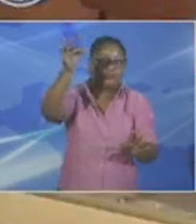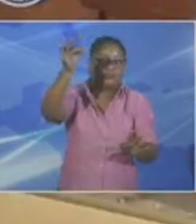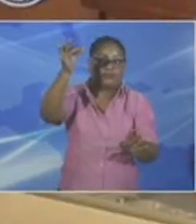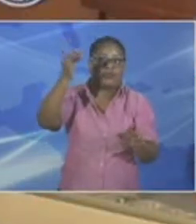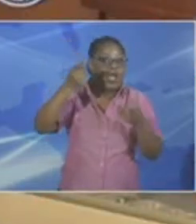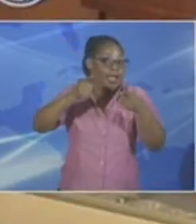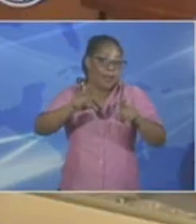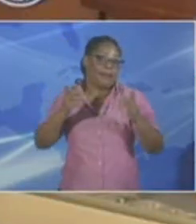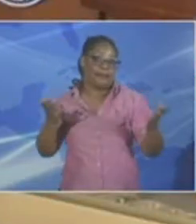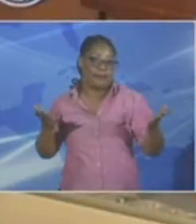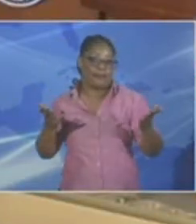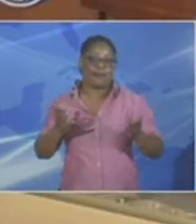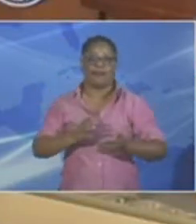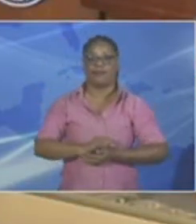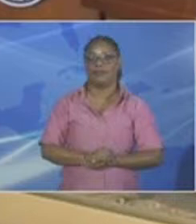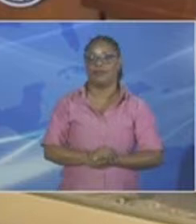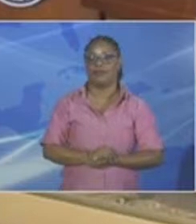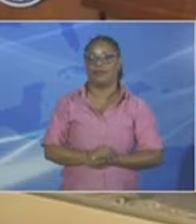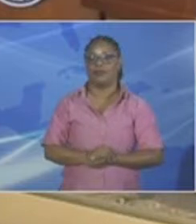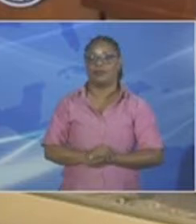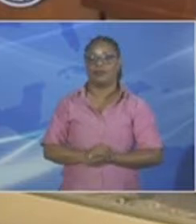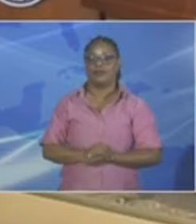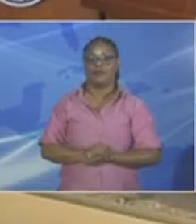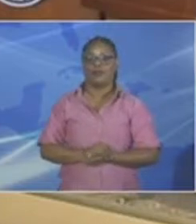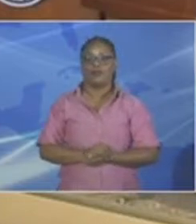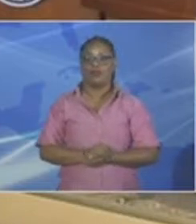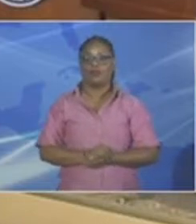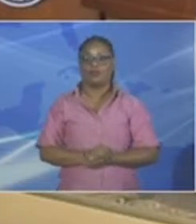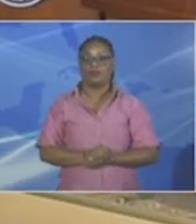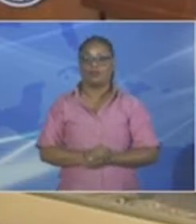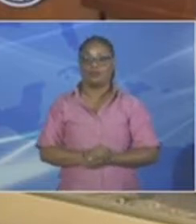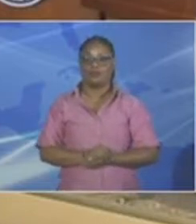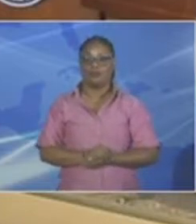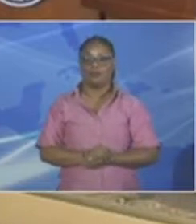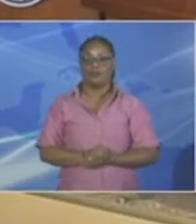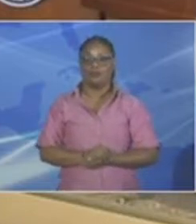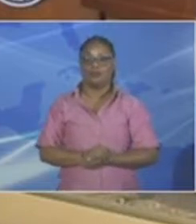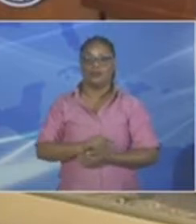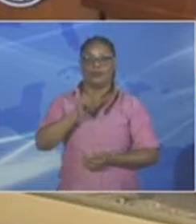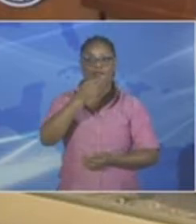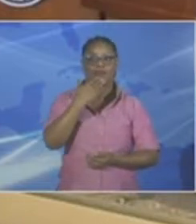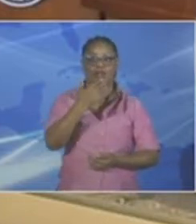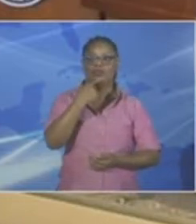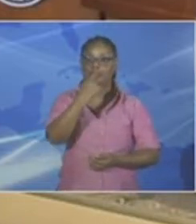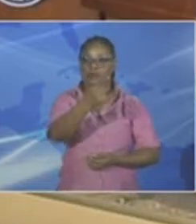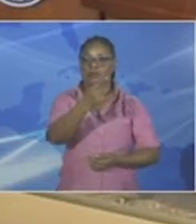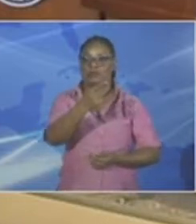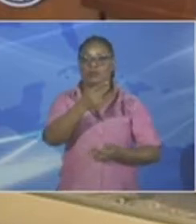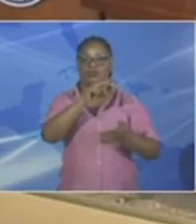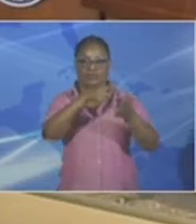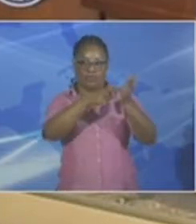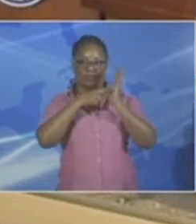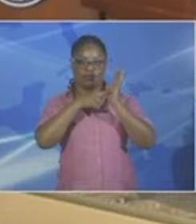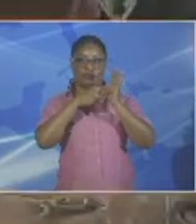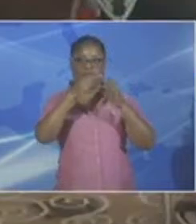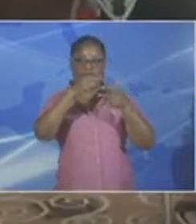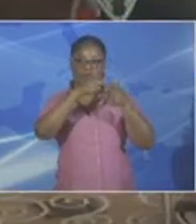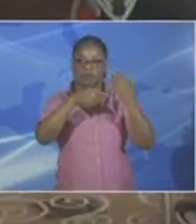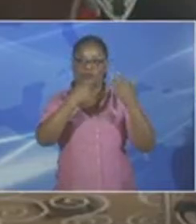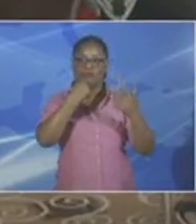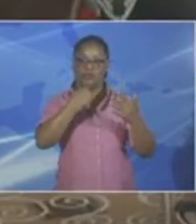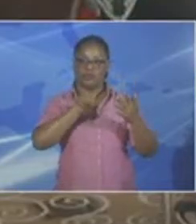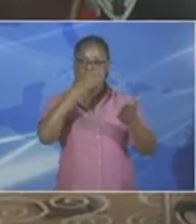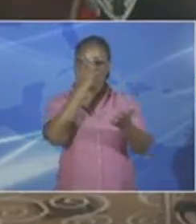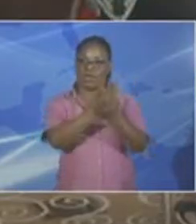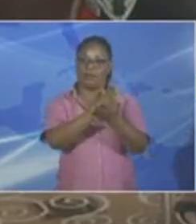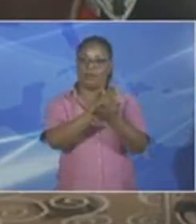did mention entry requirements, one, and that we will be doing away with the safe zones. But you didn't mention